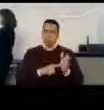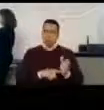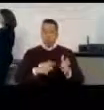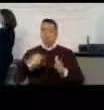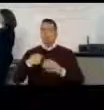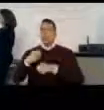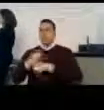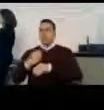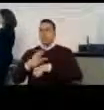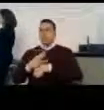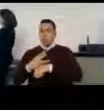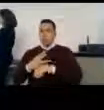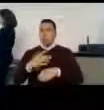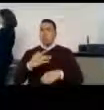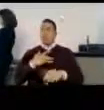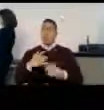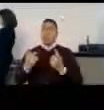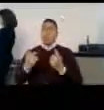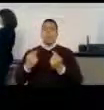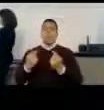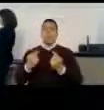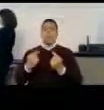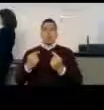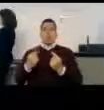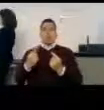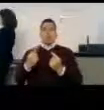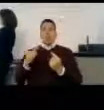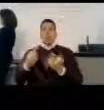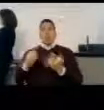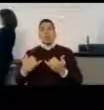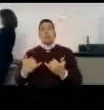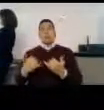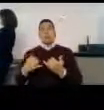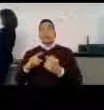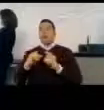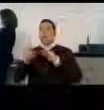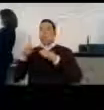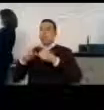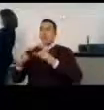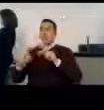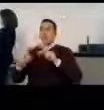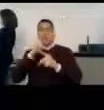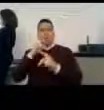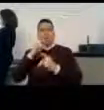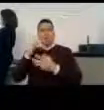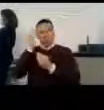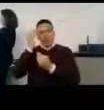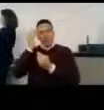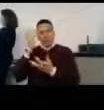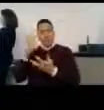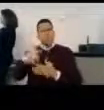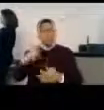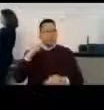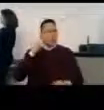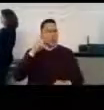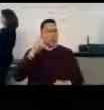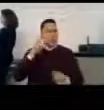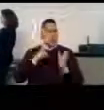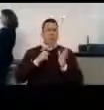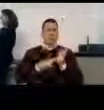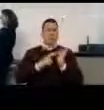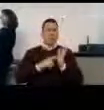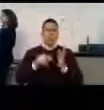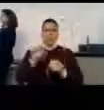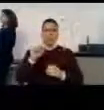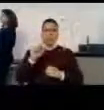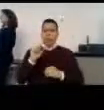is probably what many of you do, which is go to other people for the resources, for the information. And so have y'all heard of the Research Alliance